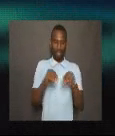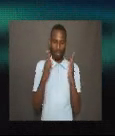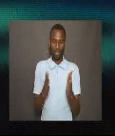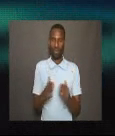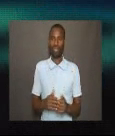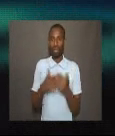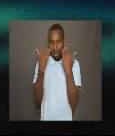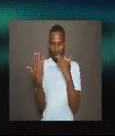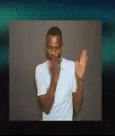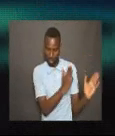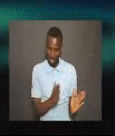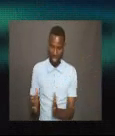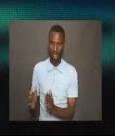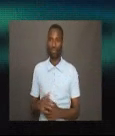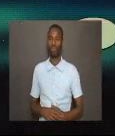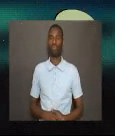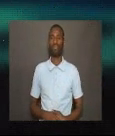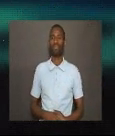Students, let's get ready.